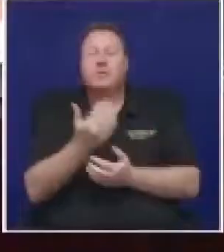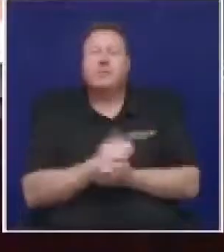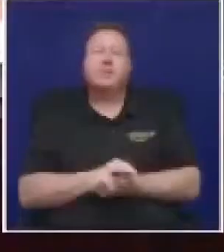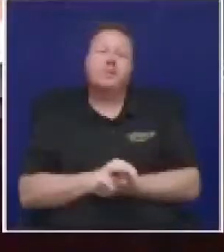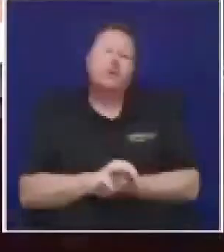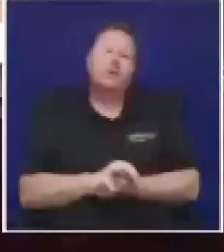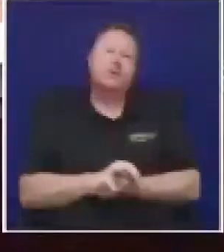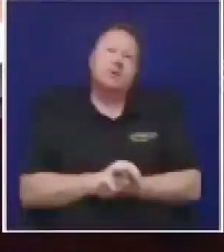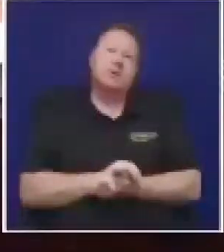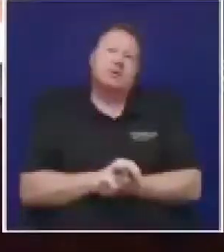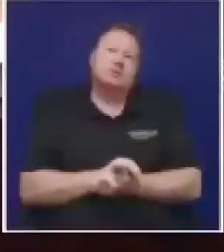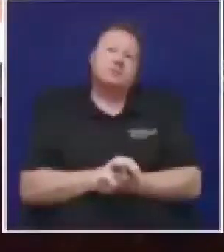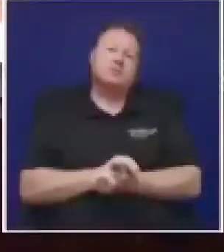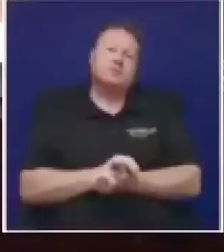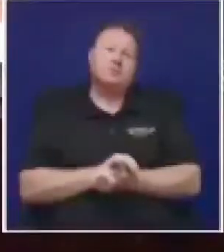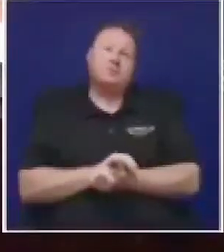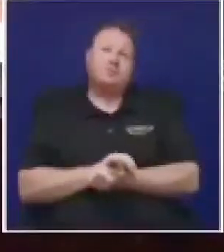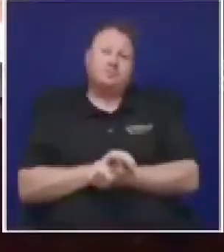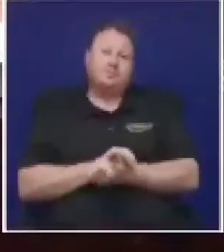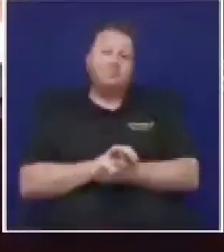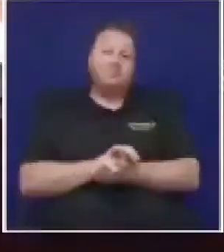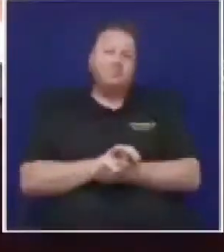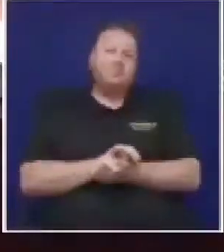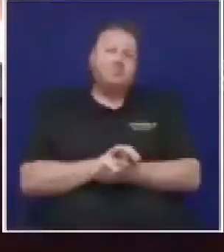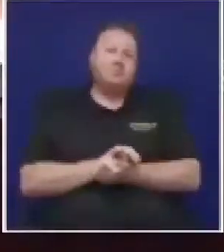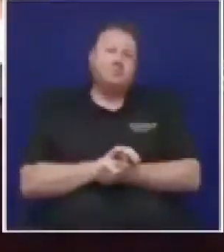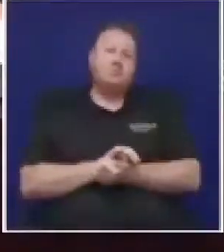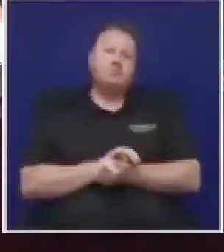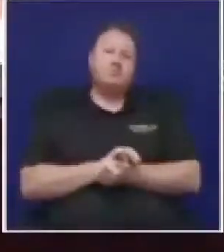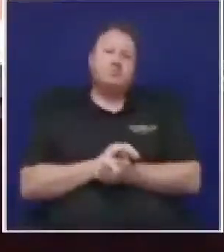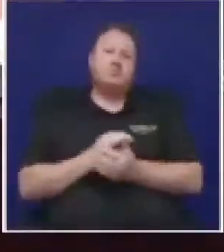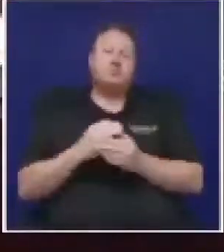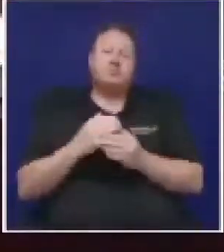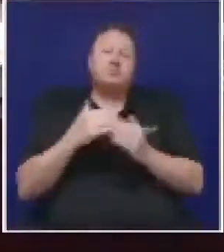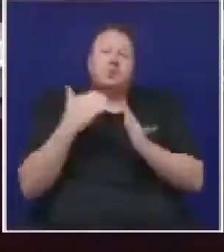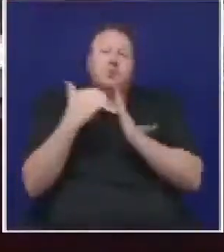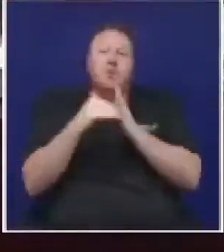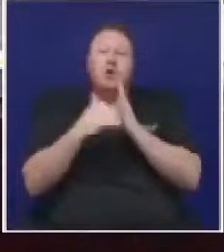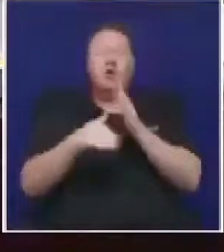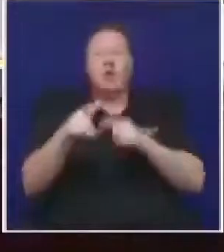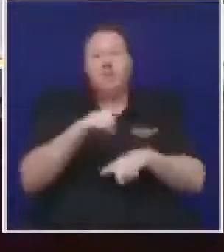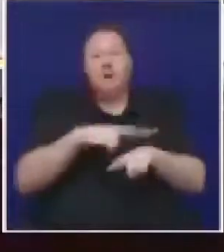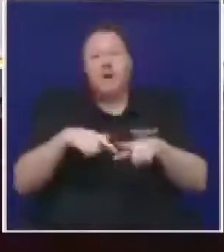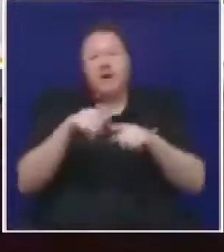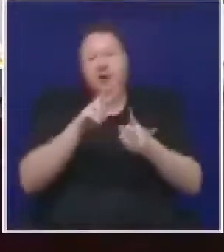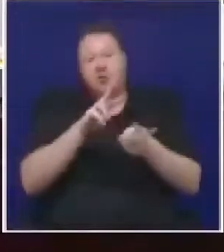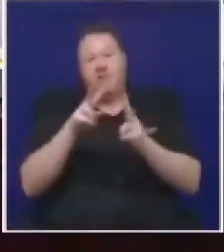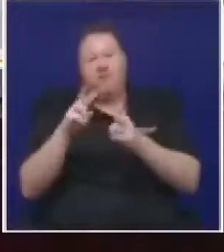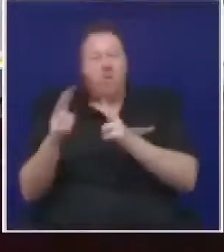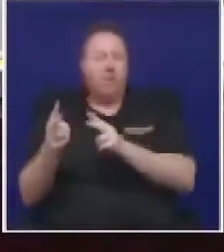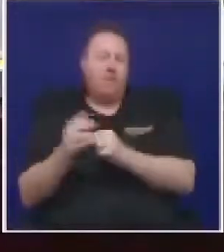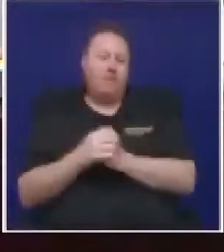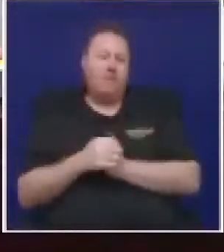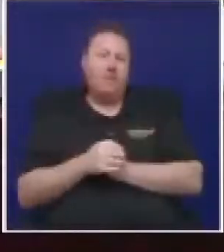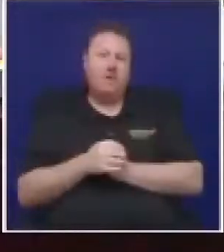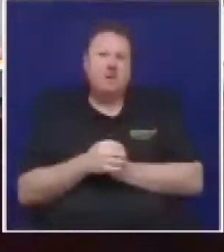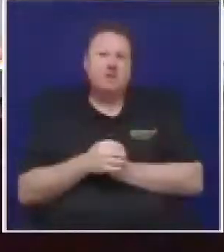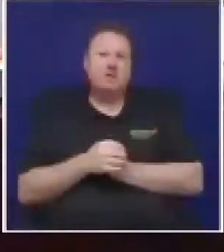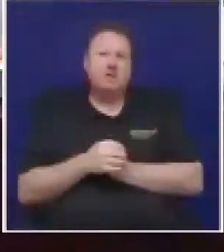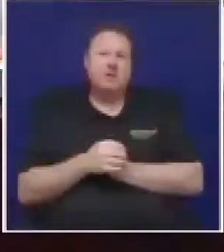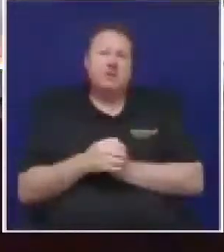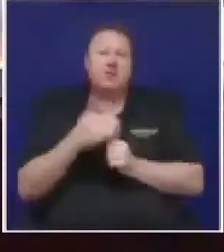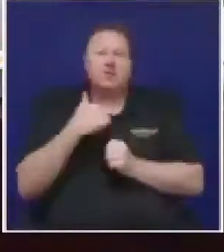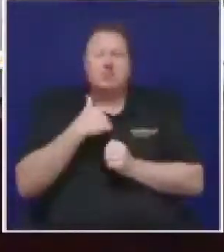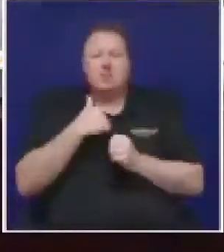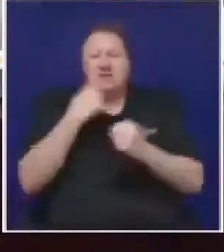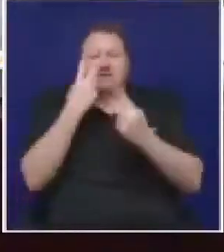When we go around looking at the programs of land reforms, I've come